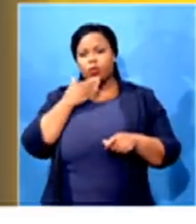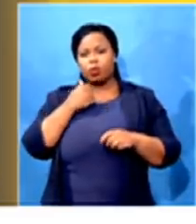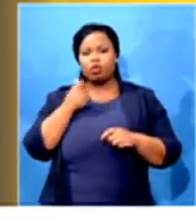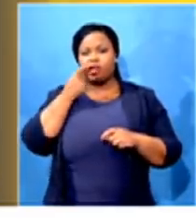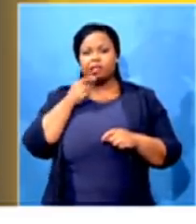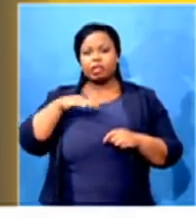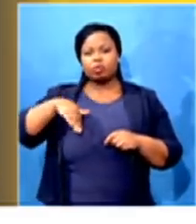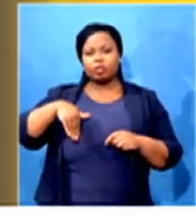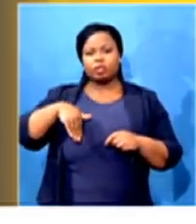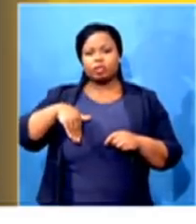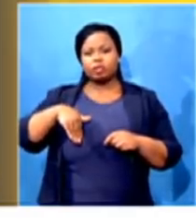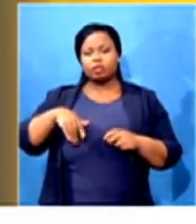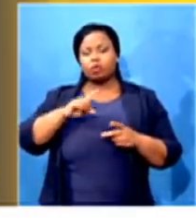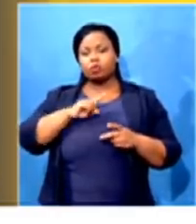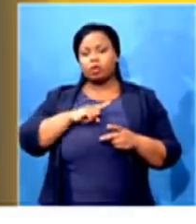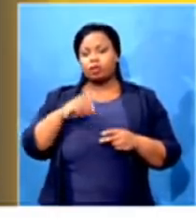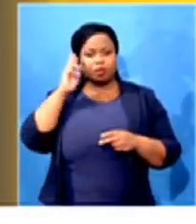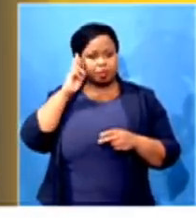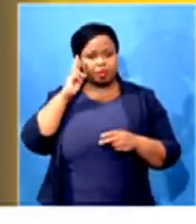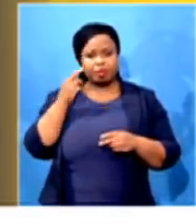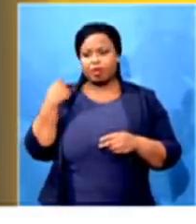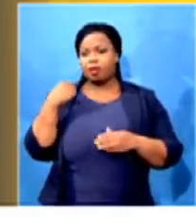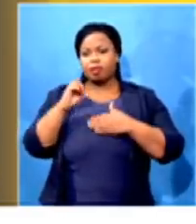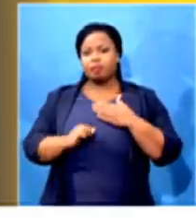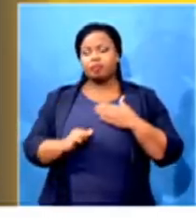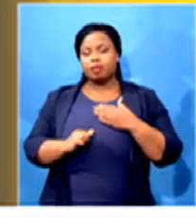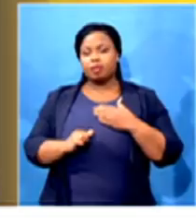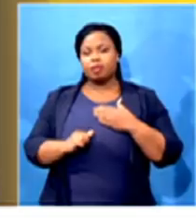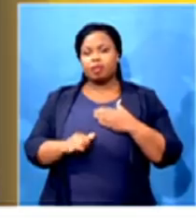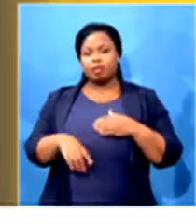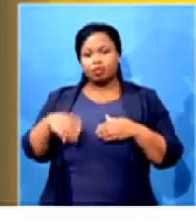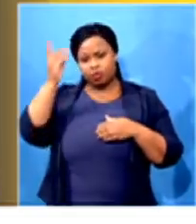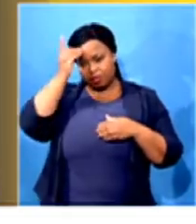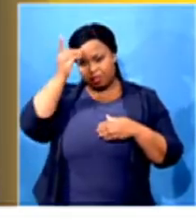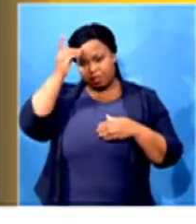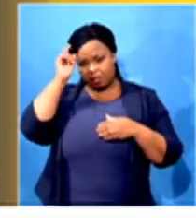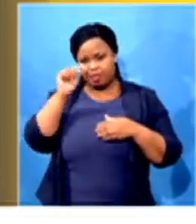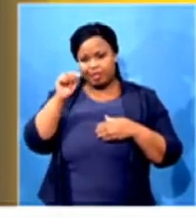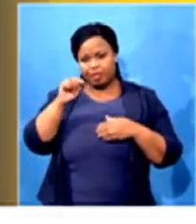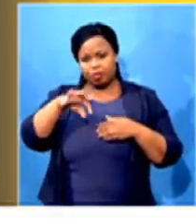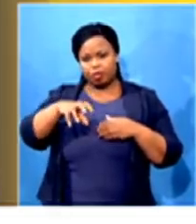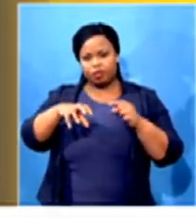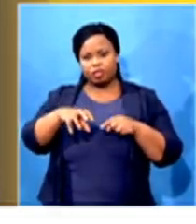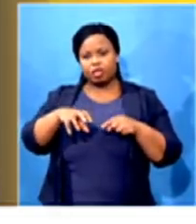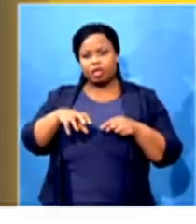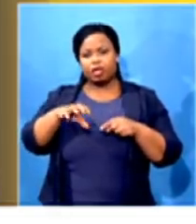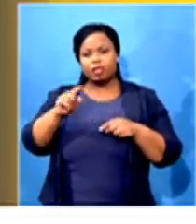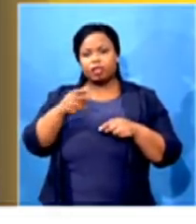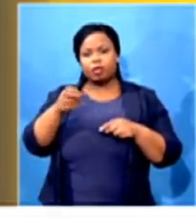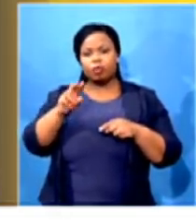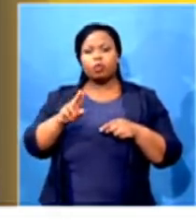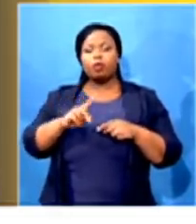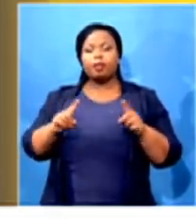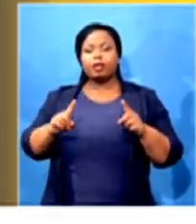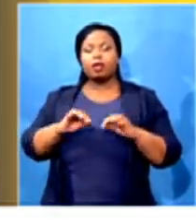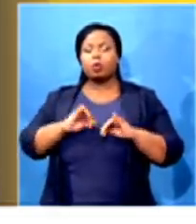but about a month or so back, when Itegu clearly became an epicenter in the